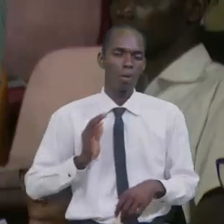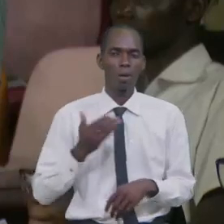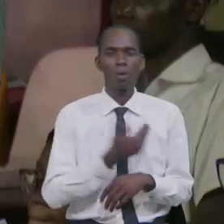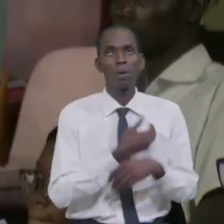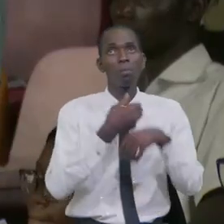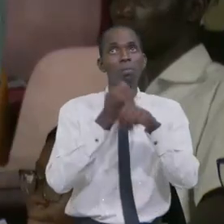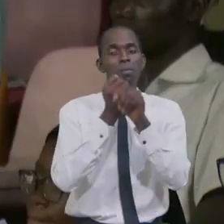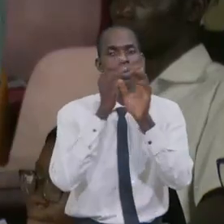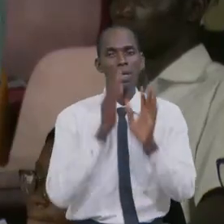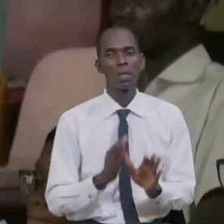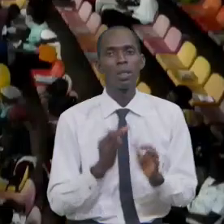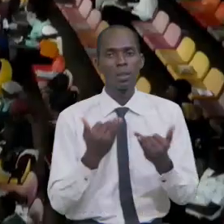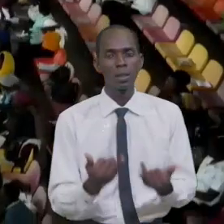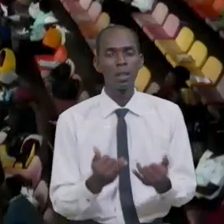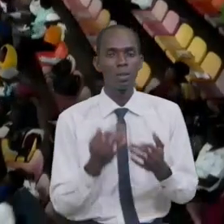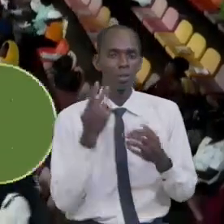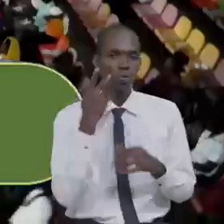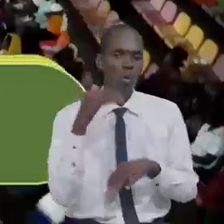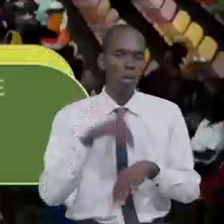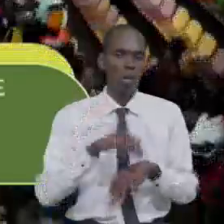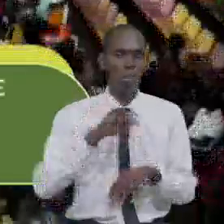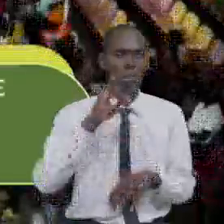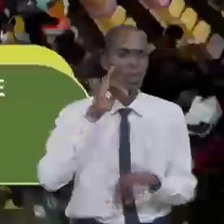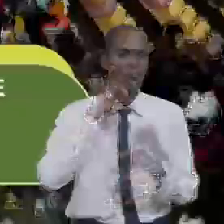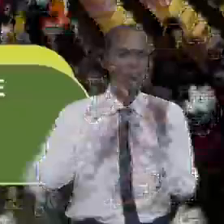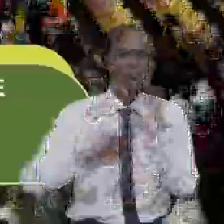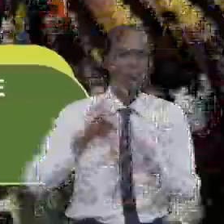I want you to look at Isaiah chapter